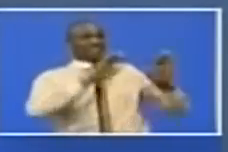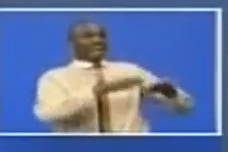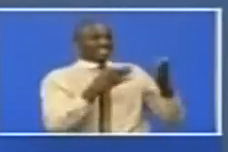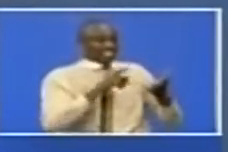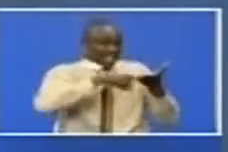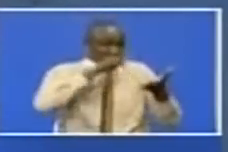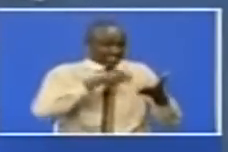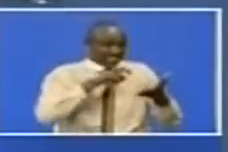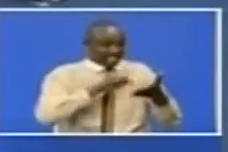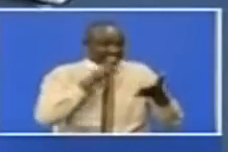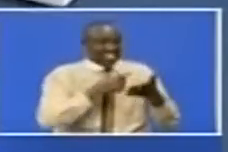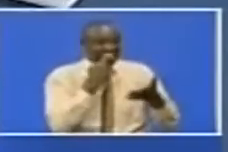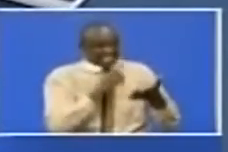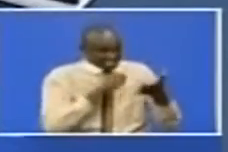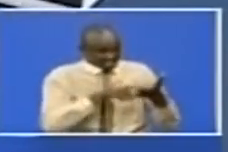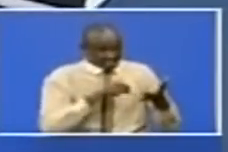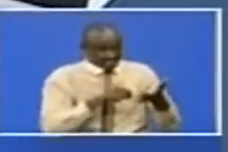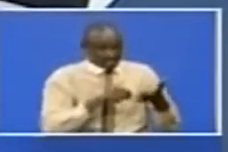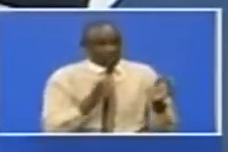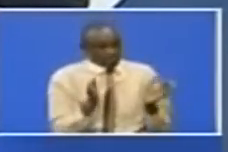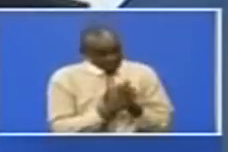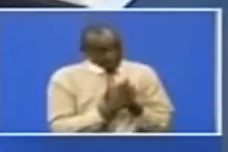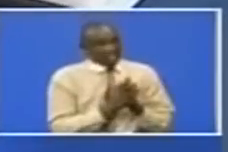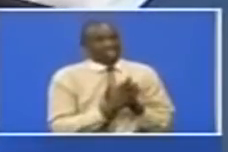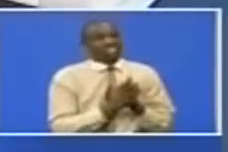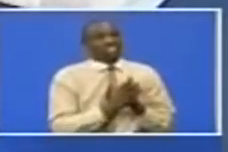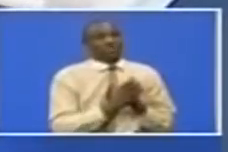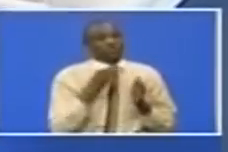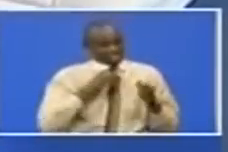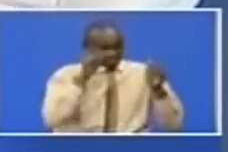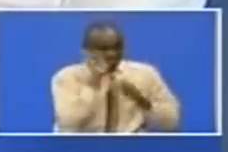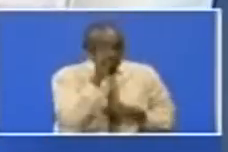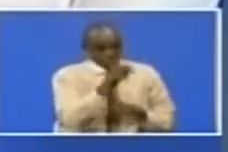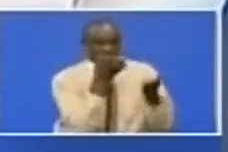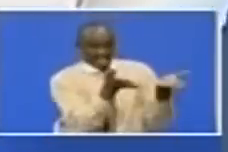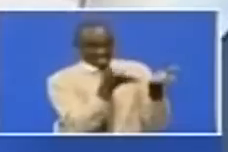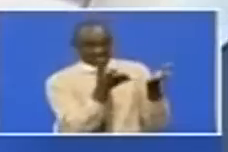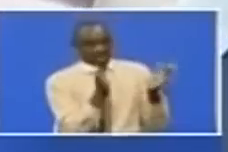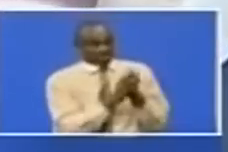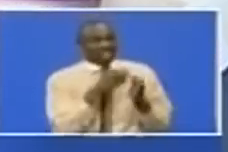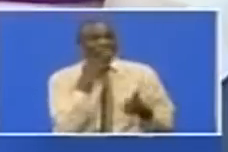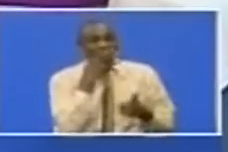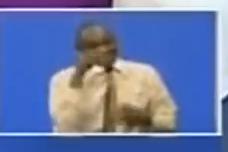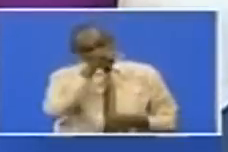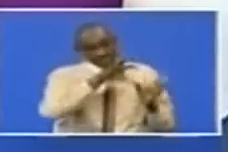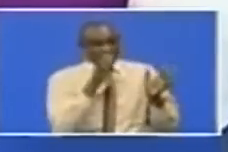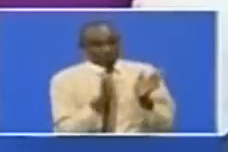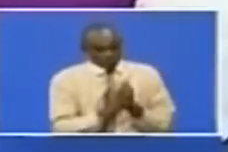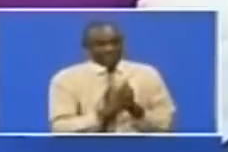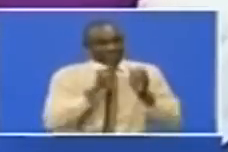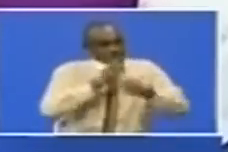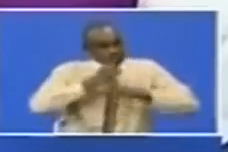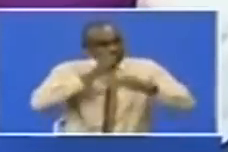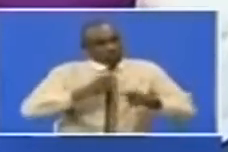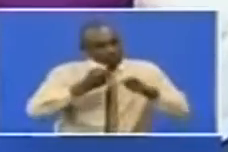fried rice. Vegetable okay. fried rice. With what? And chili chicken. Oh, okay. That yes. sounds delicious. Yeah. So and mashed potatoes. And mashed